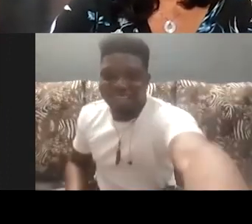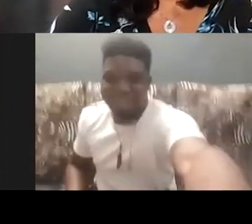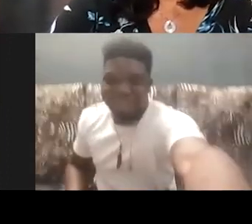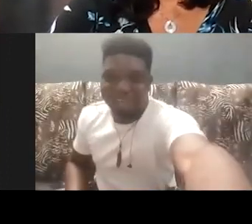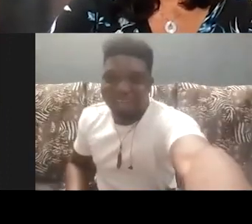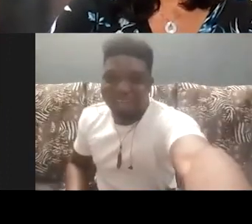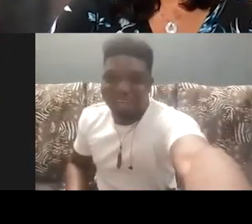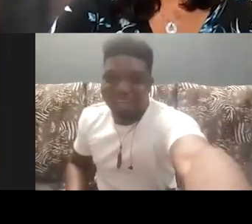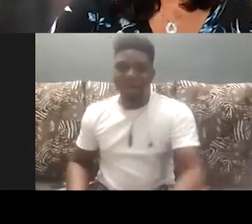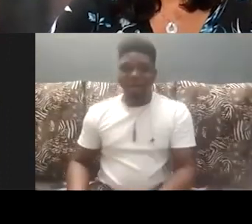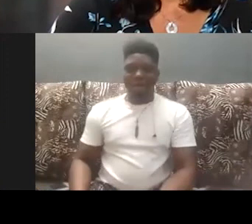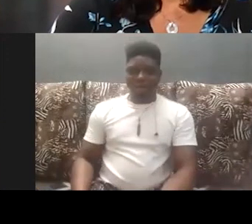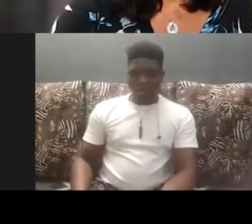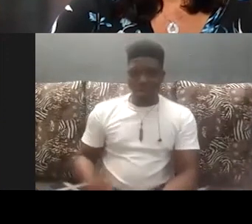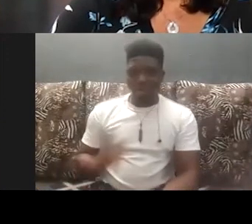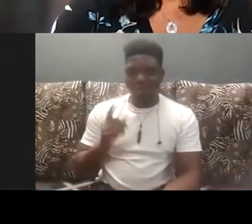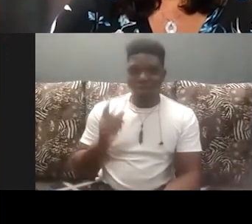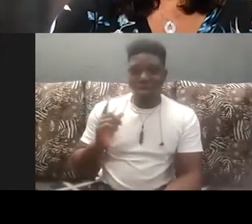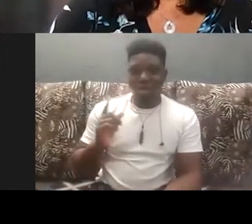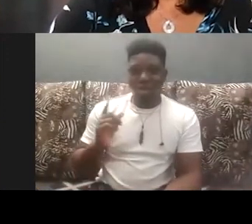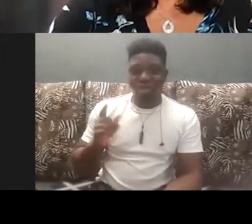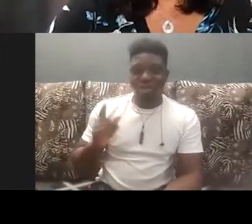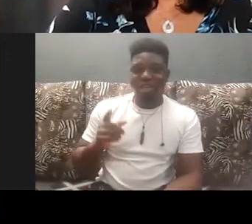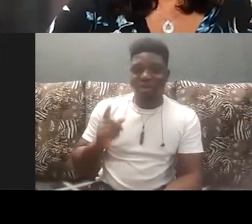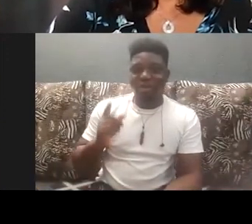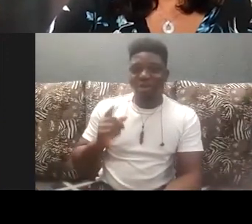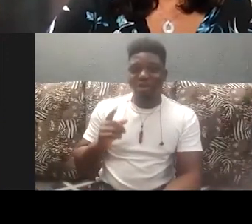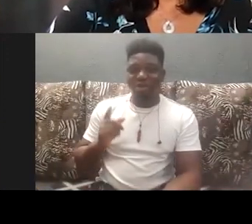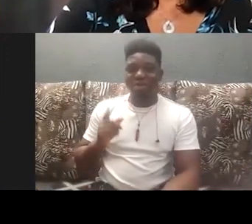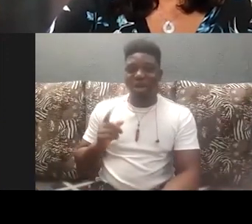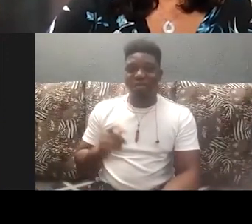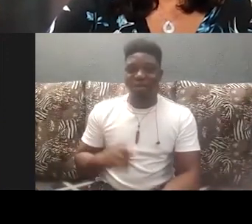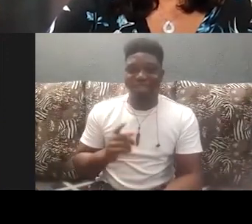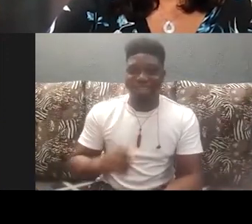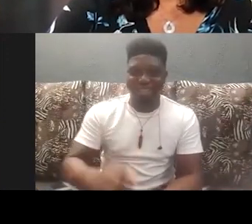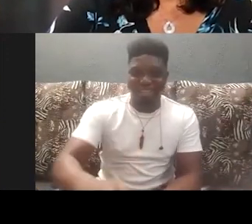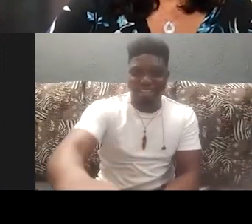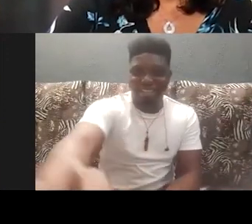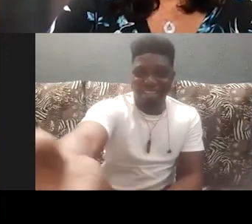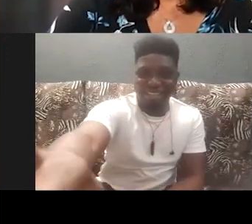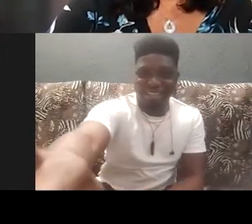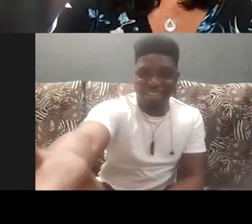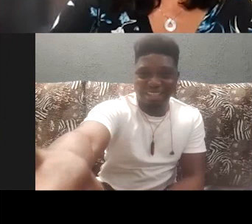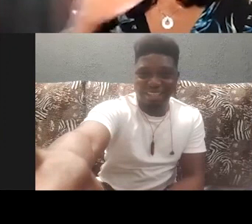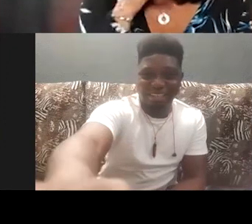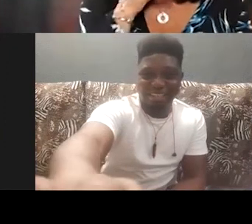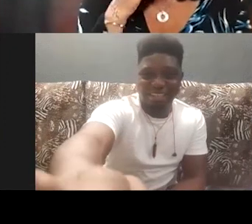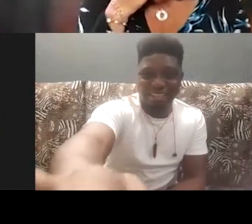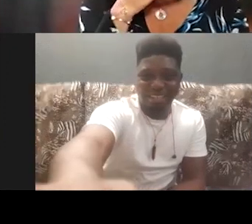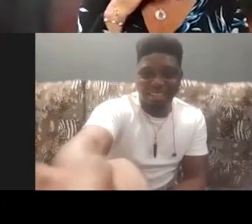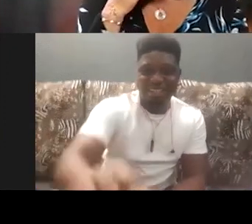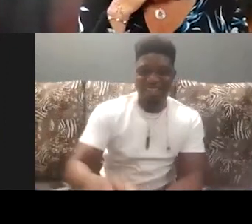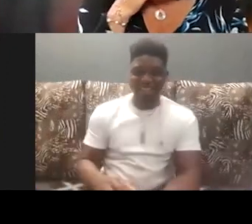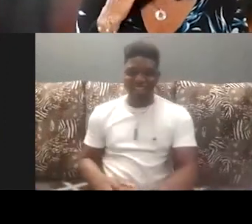Yeah, that's why there's so many guest bedrooms. You also need to share. You also need to send mine. Yeah, exactly. You